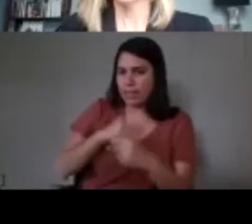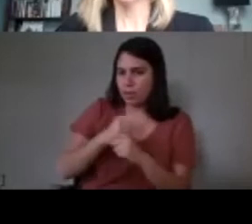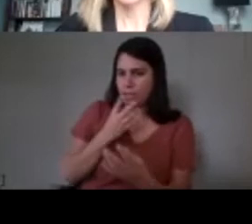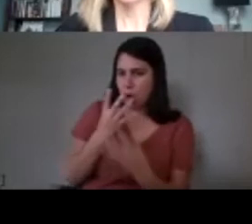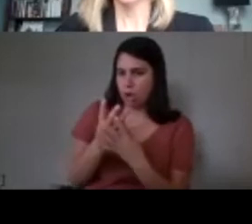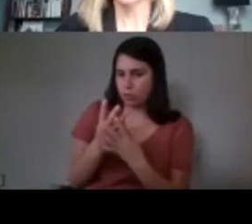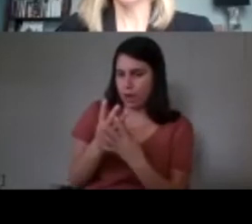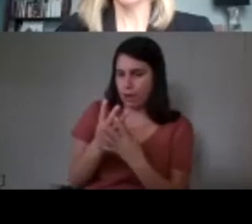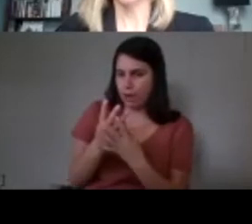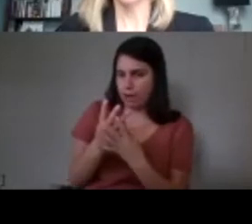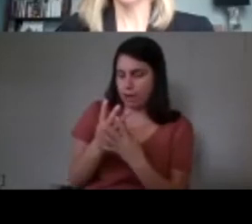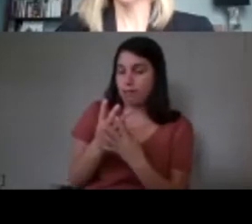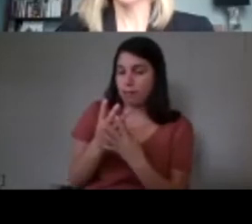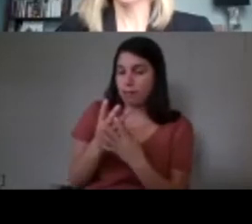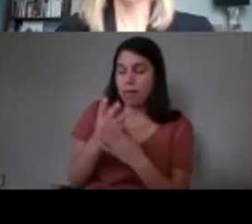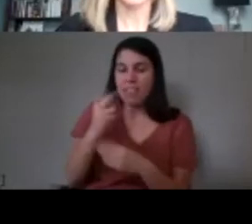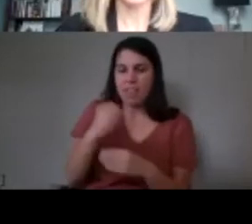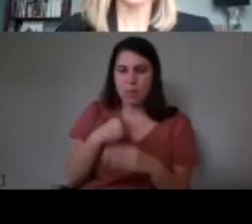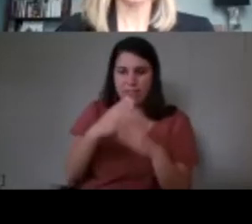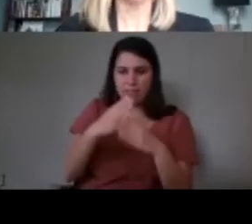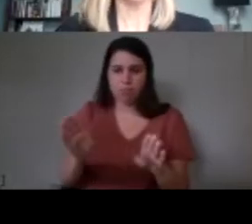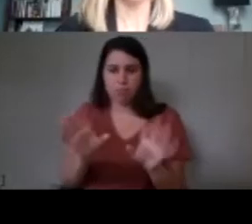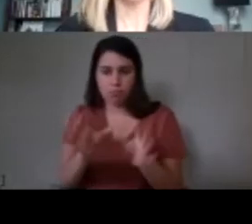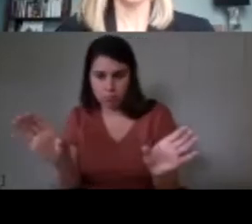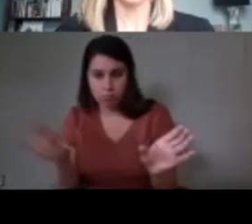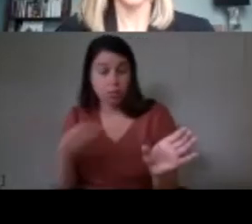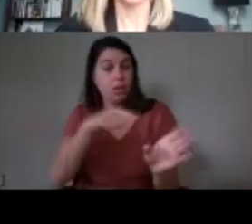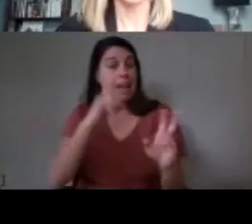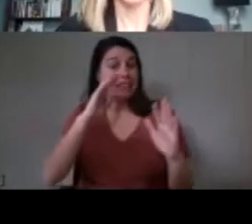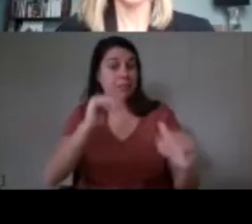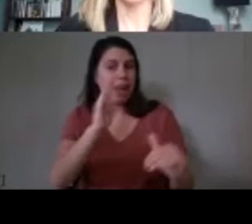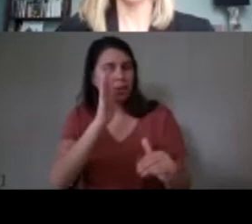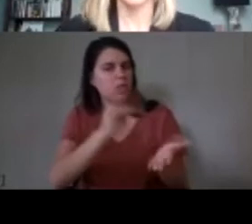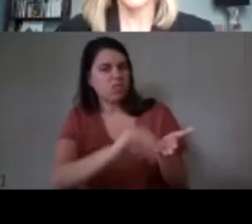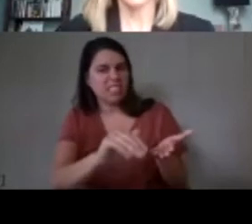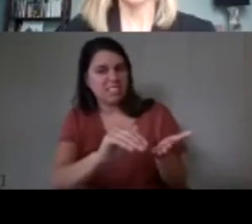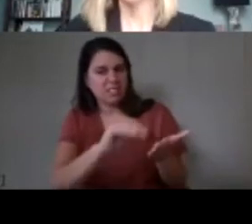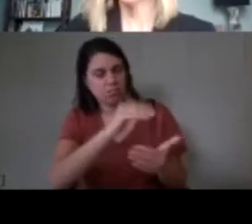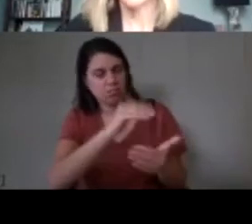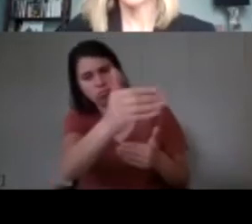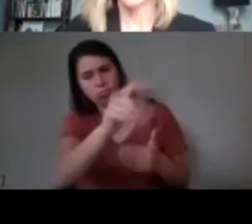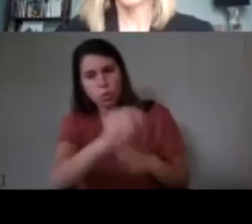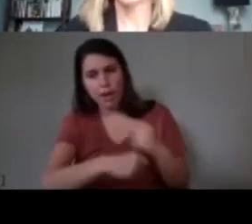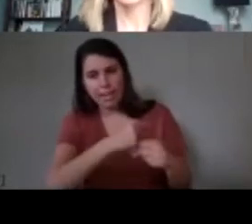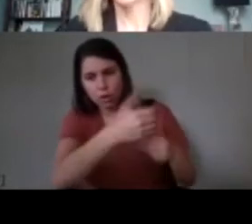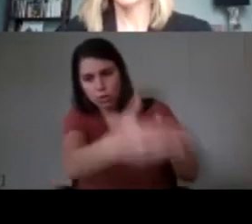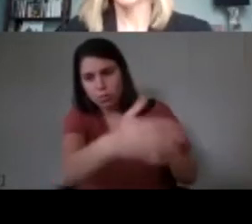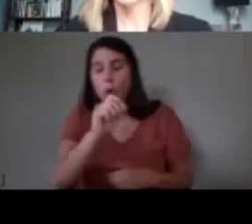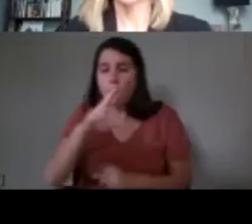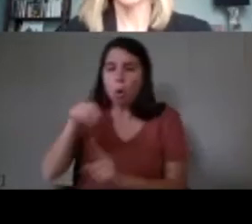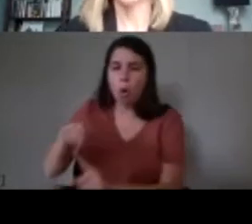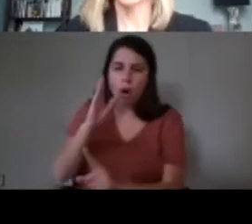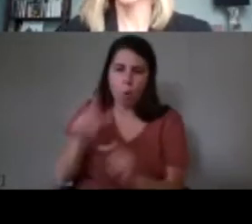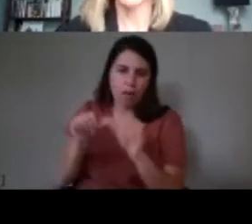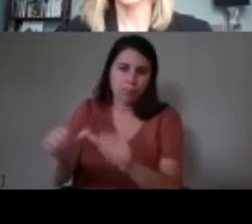then splitting those up into those who were expected to be released within the next 20 years and those who had a life